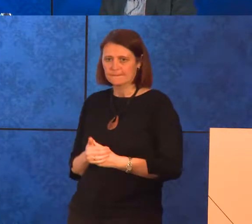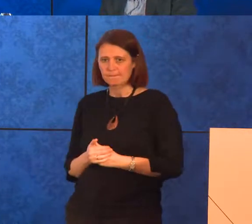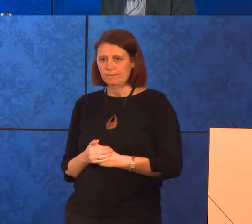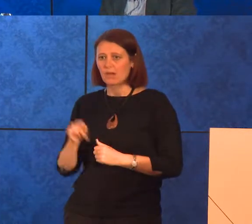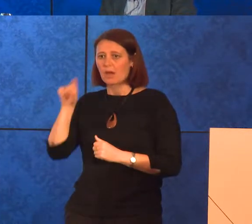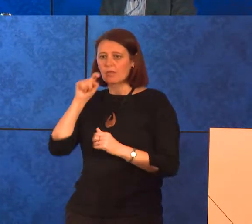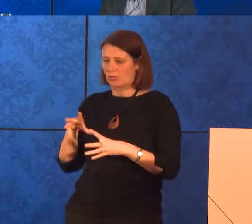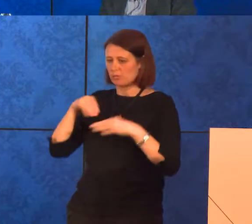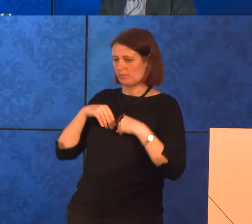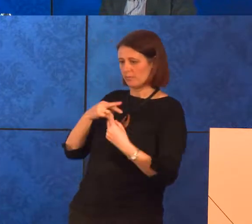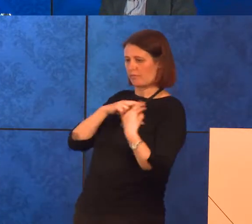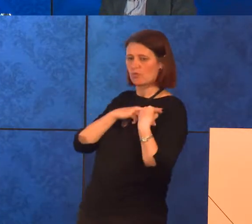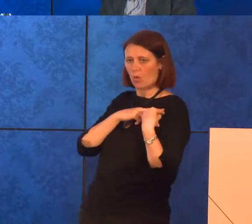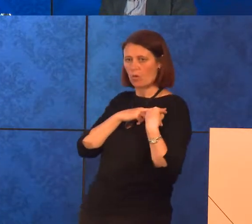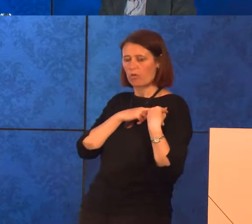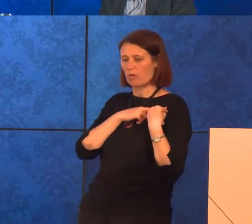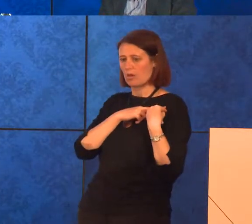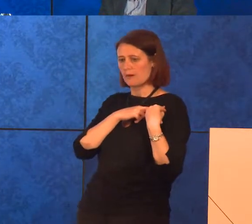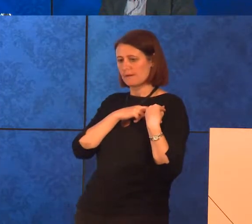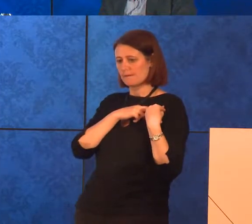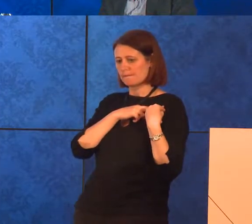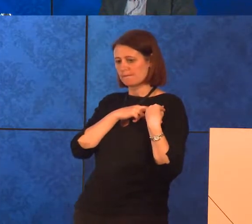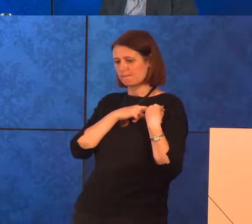will take the role in